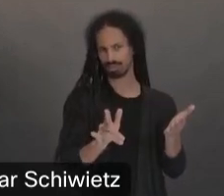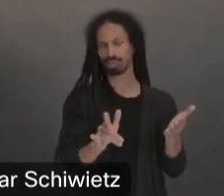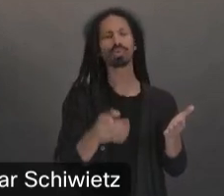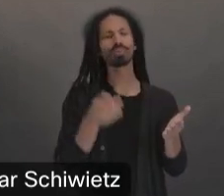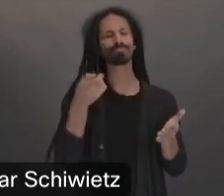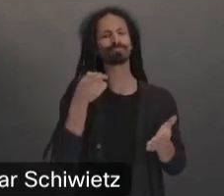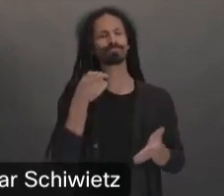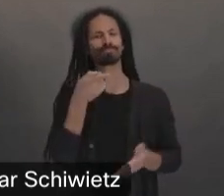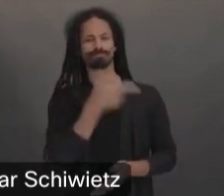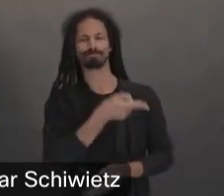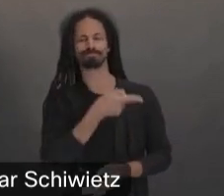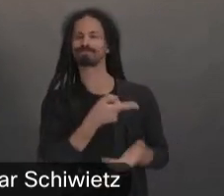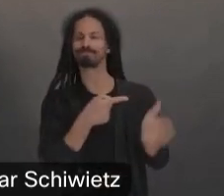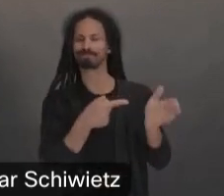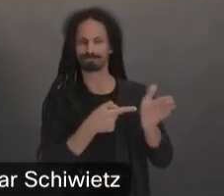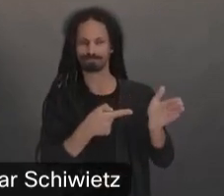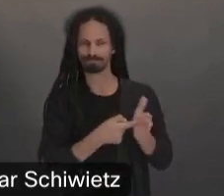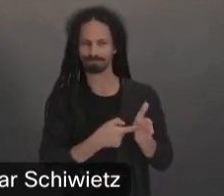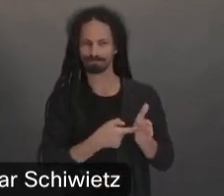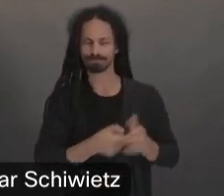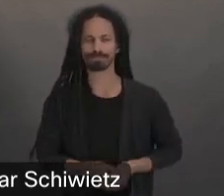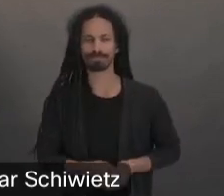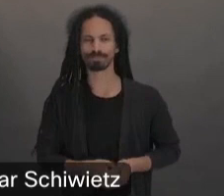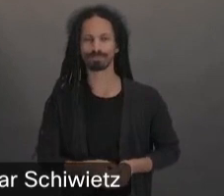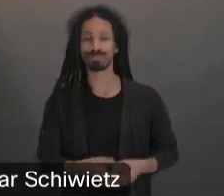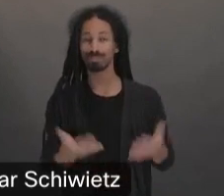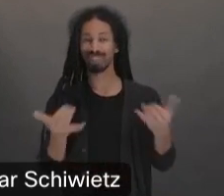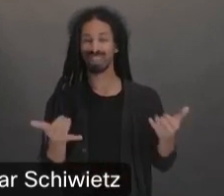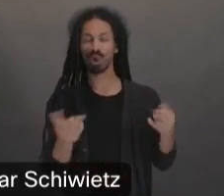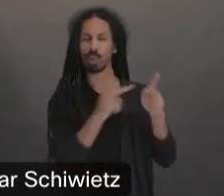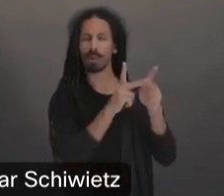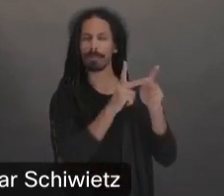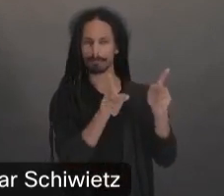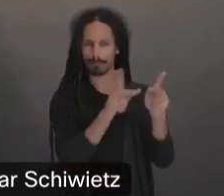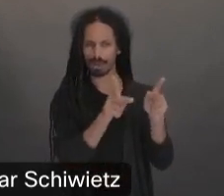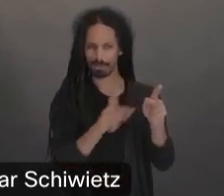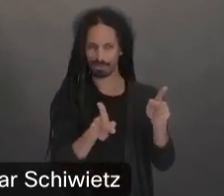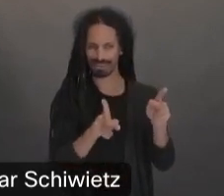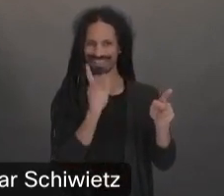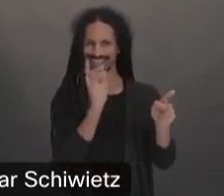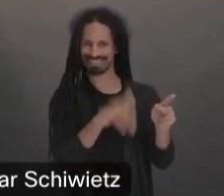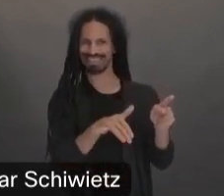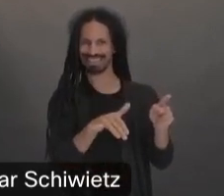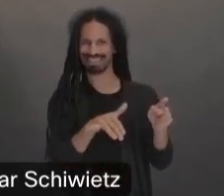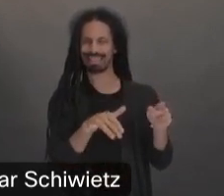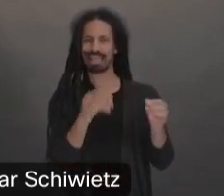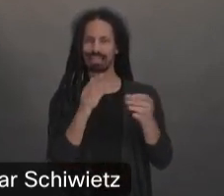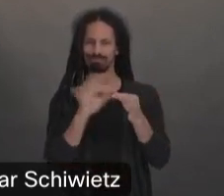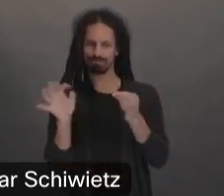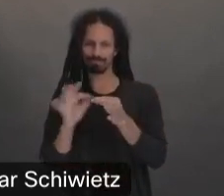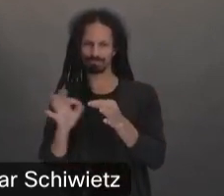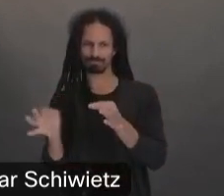here, we've paraphrased from the text, and the real focus is just that we have now included